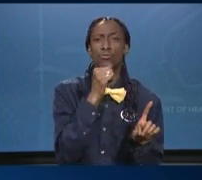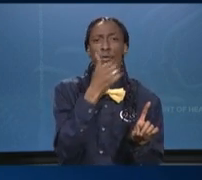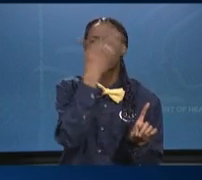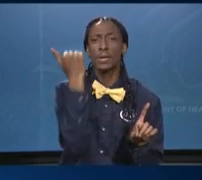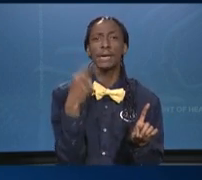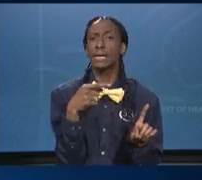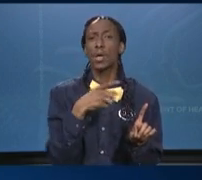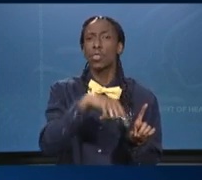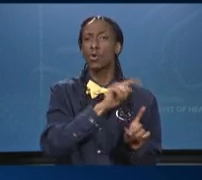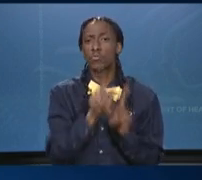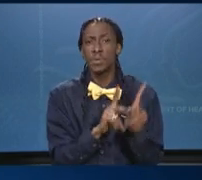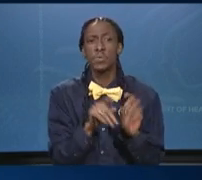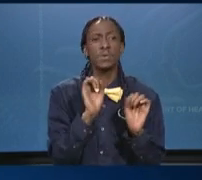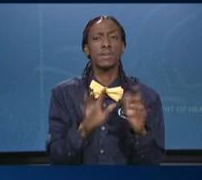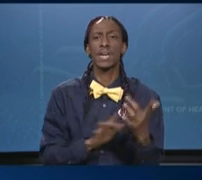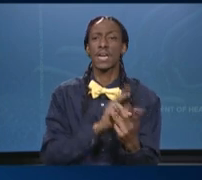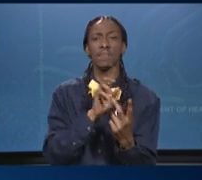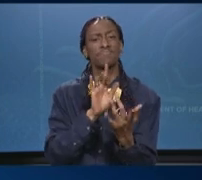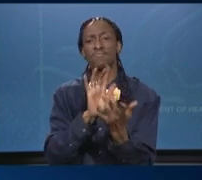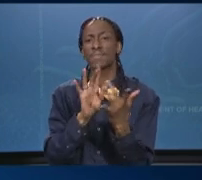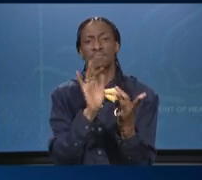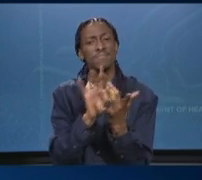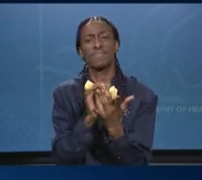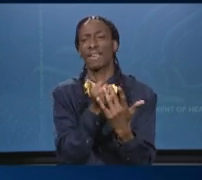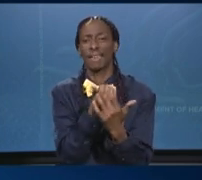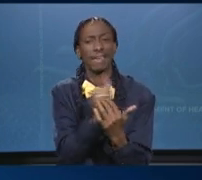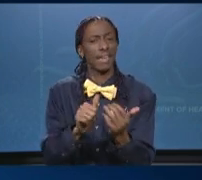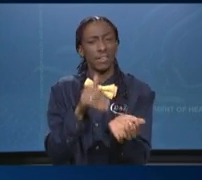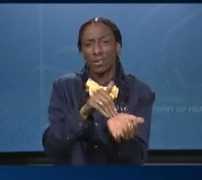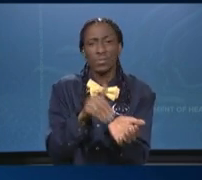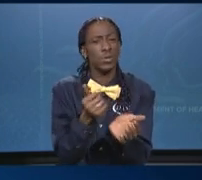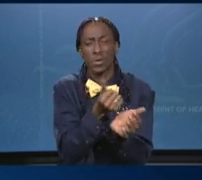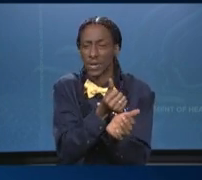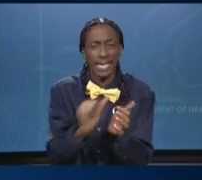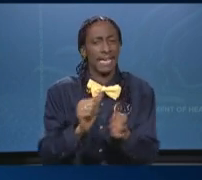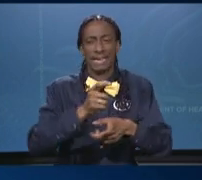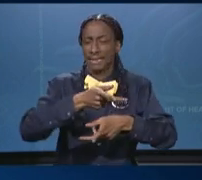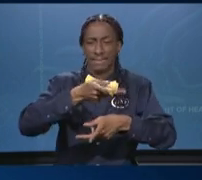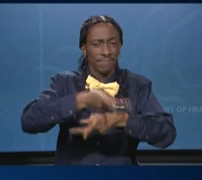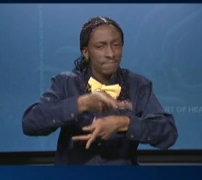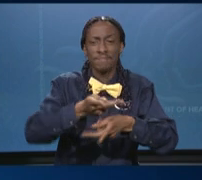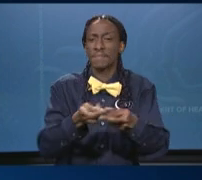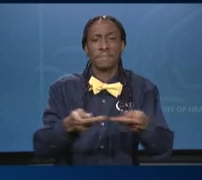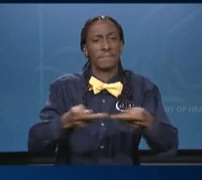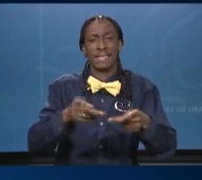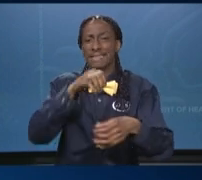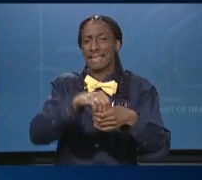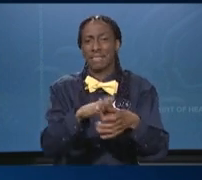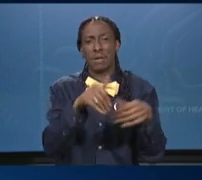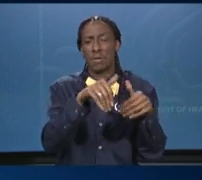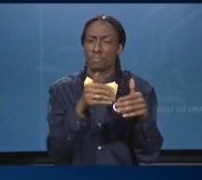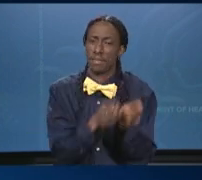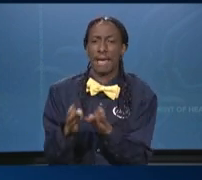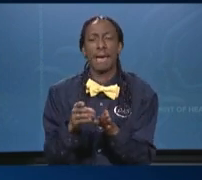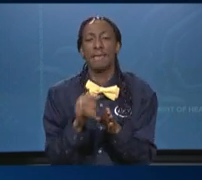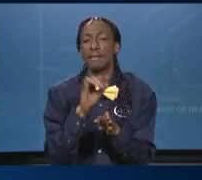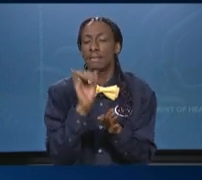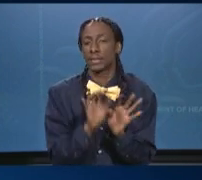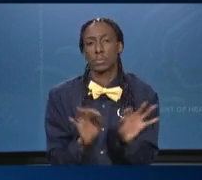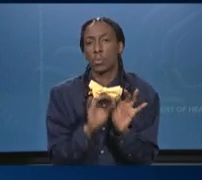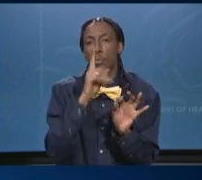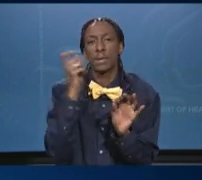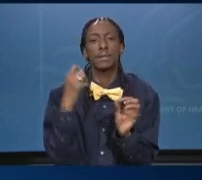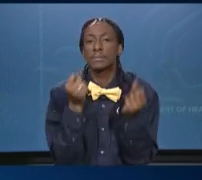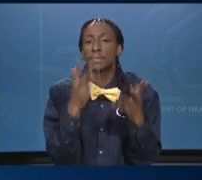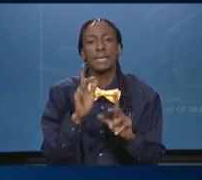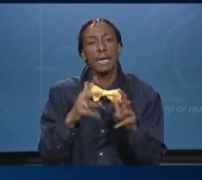doctor, any hospital within their plan to get the care that they need. That's important because there were too many Americans who'd never had